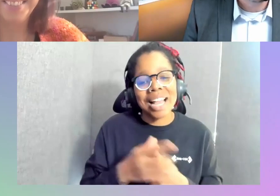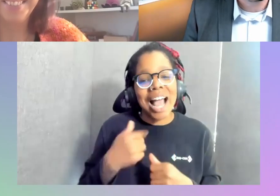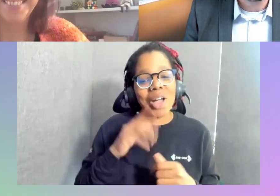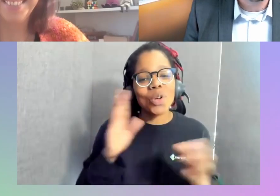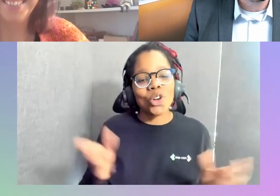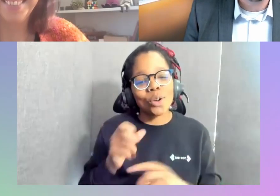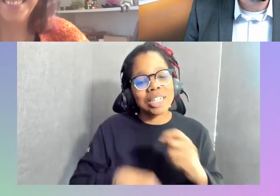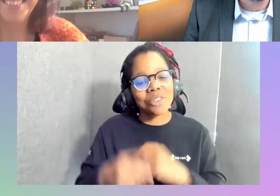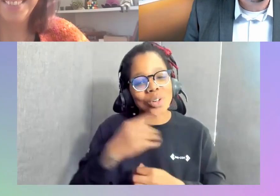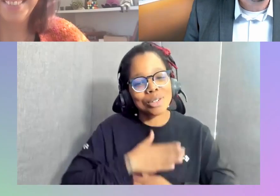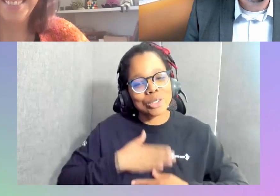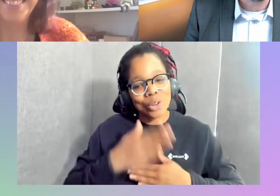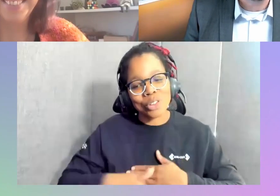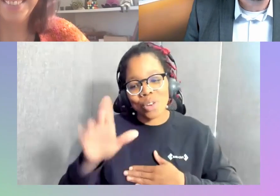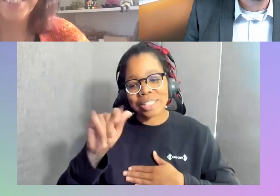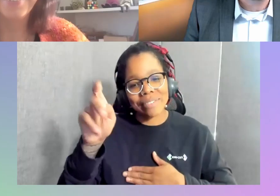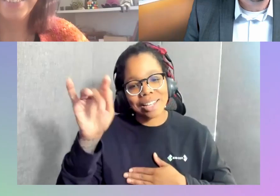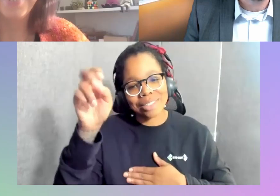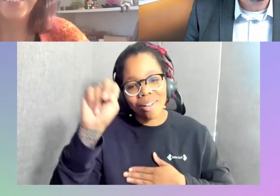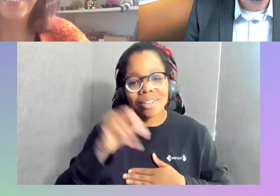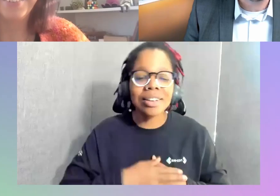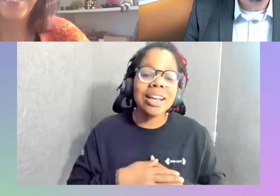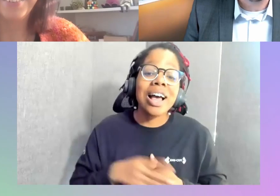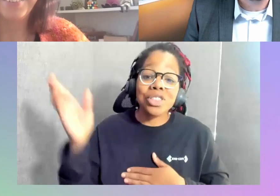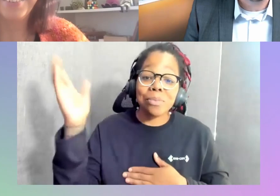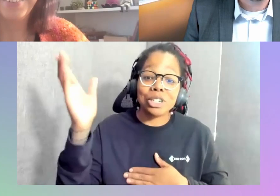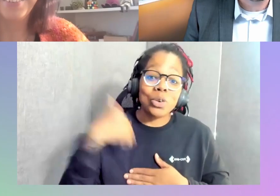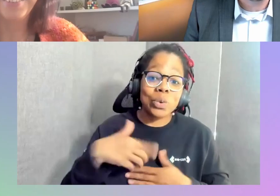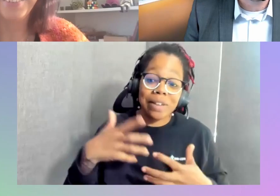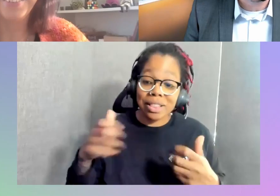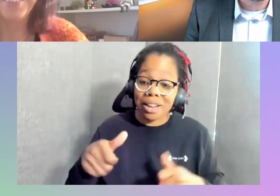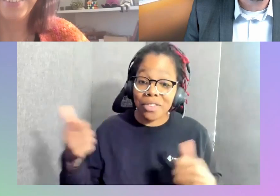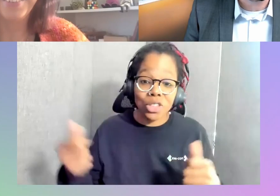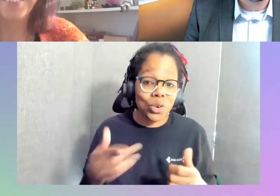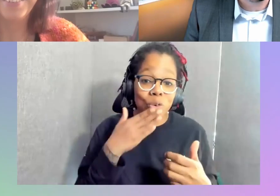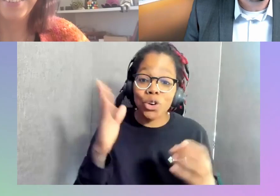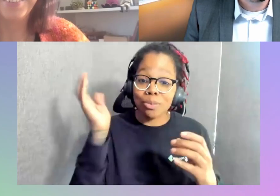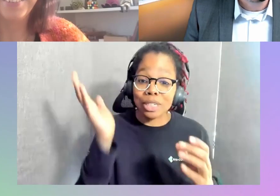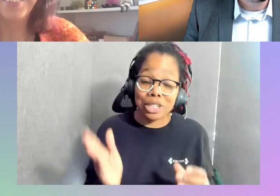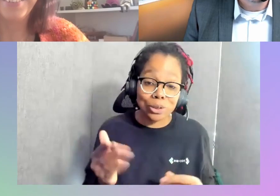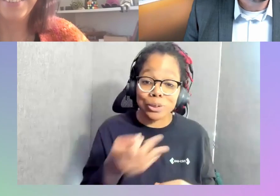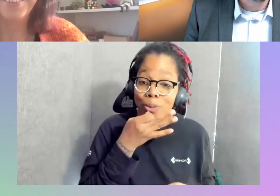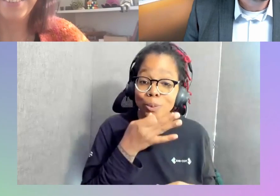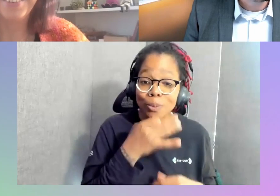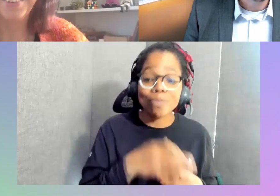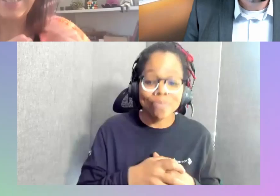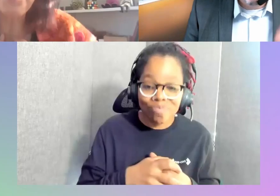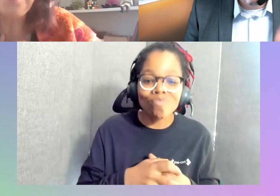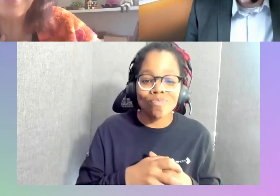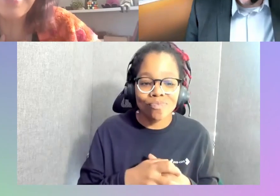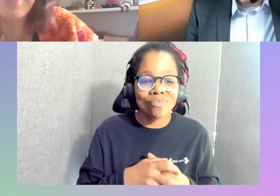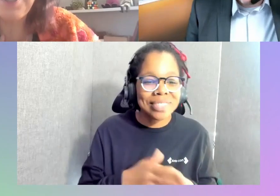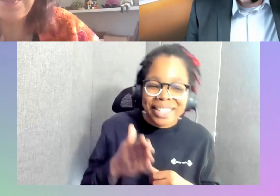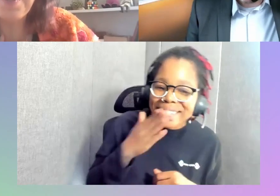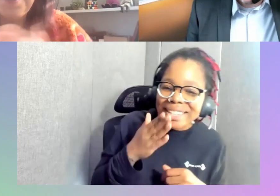encourage everyone, enjoy the rest of AXCON, those presentations. We got a lot of other good presenters coming up. Thanks